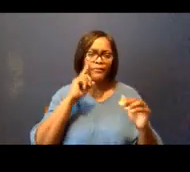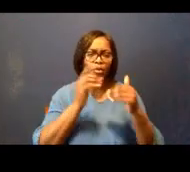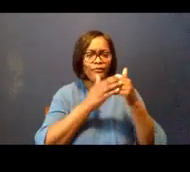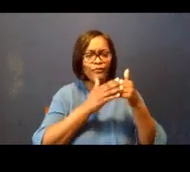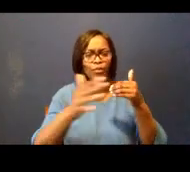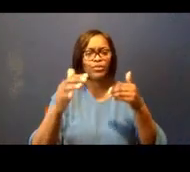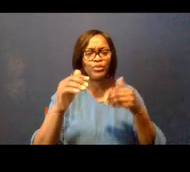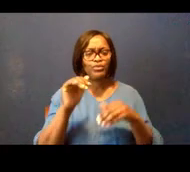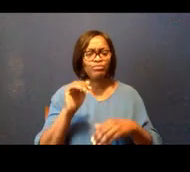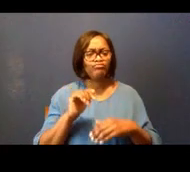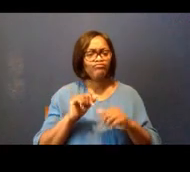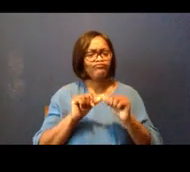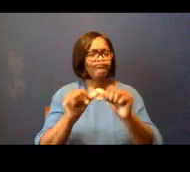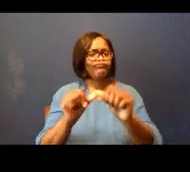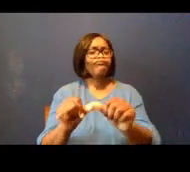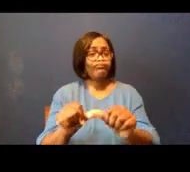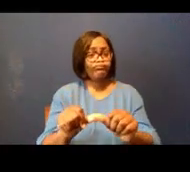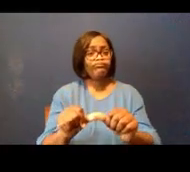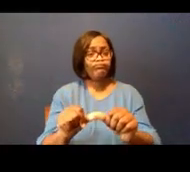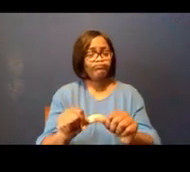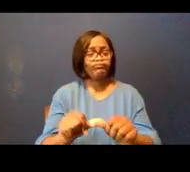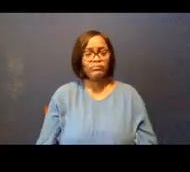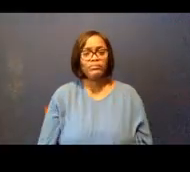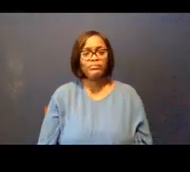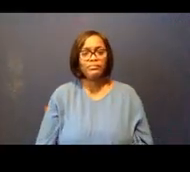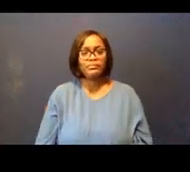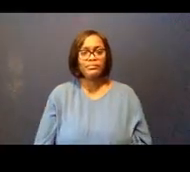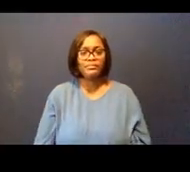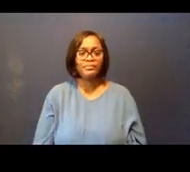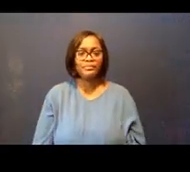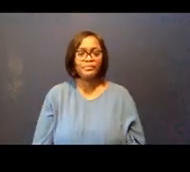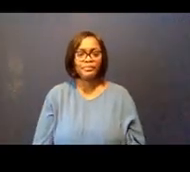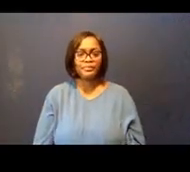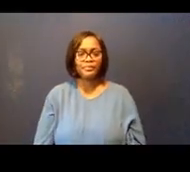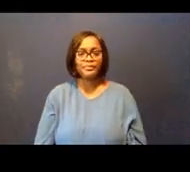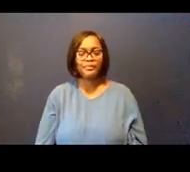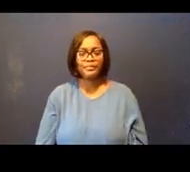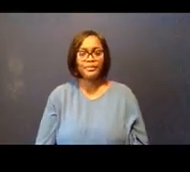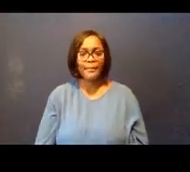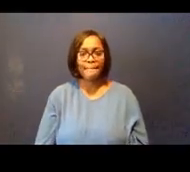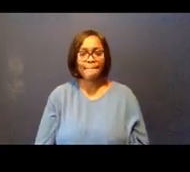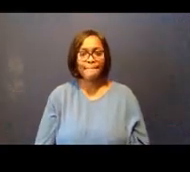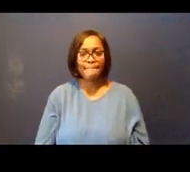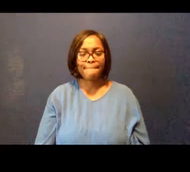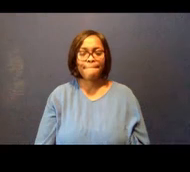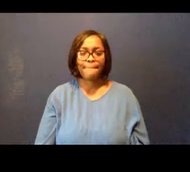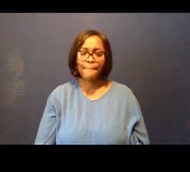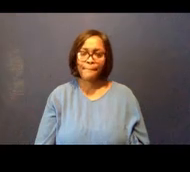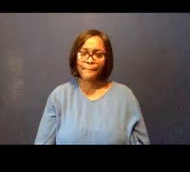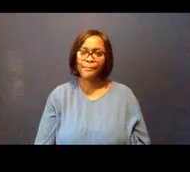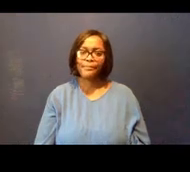impact page, down at the